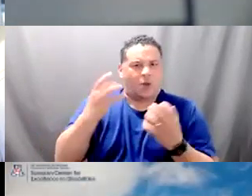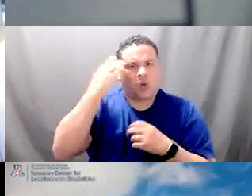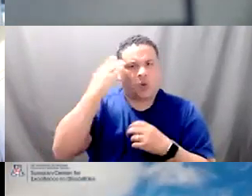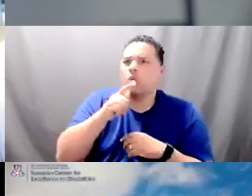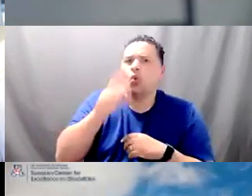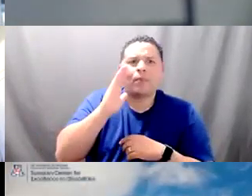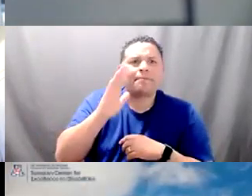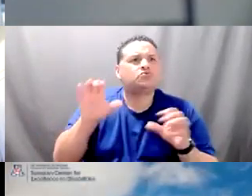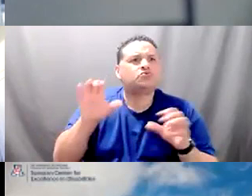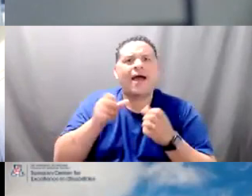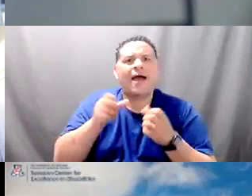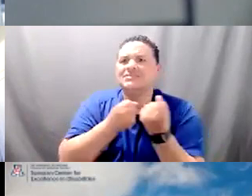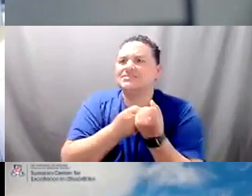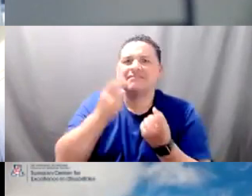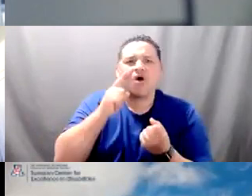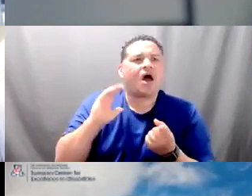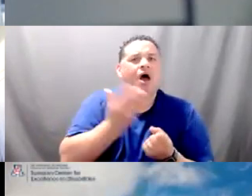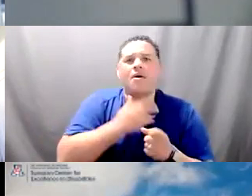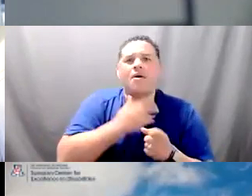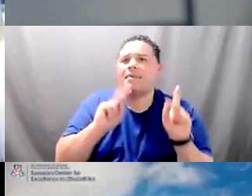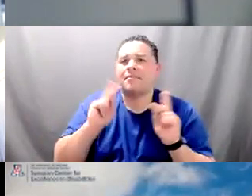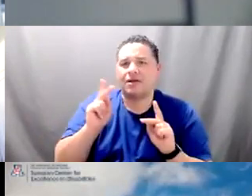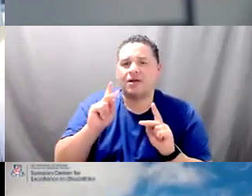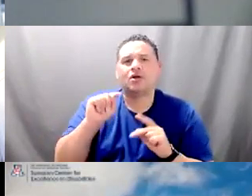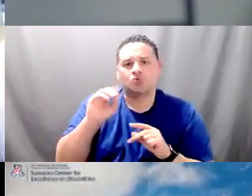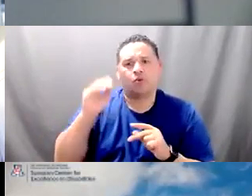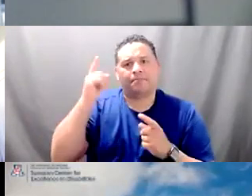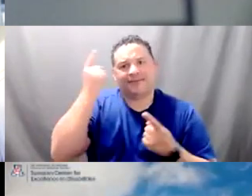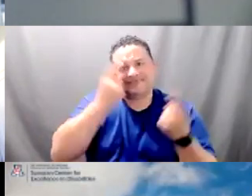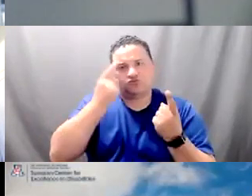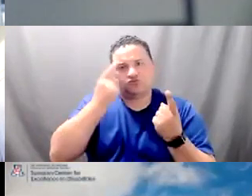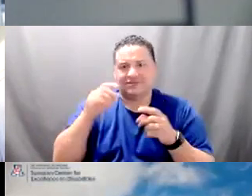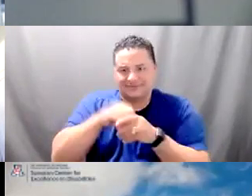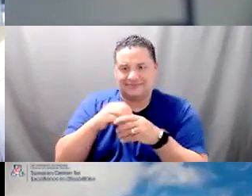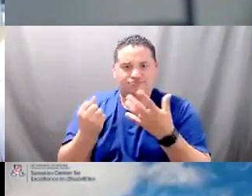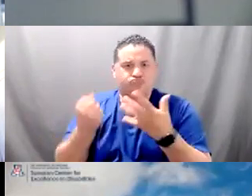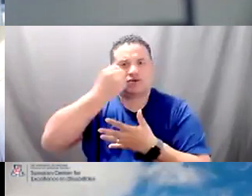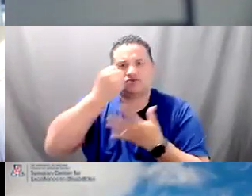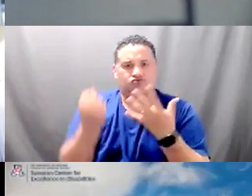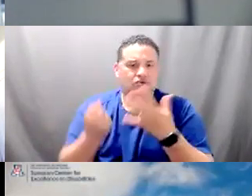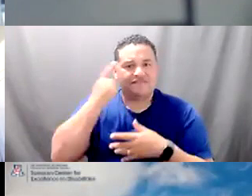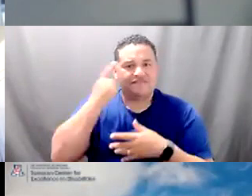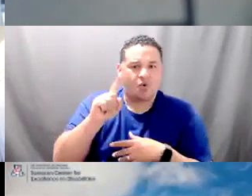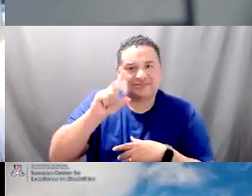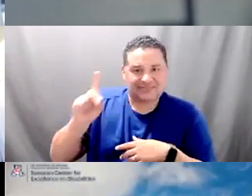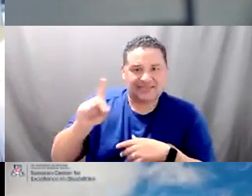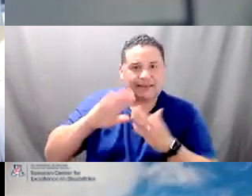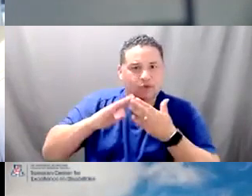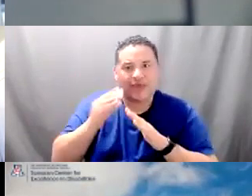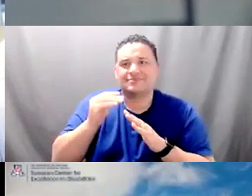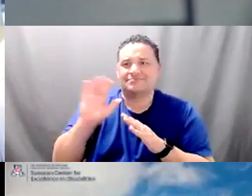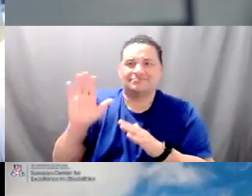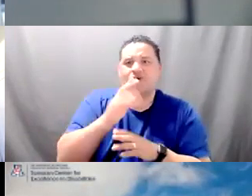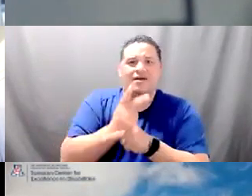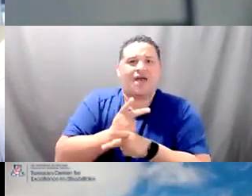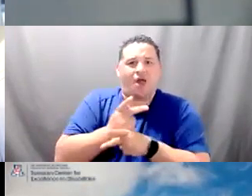doing advocacy for our people to be considered in prioritization for the DD community and their caregivers.